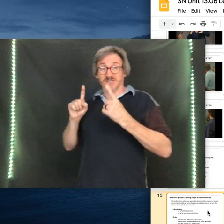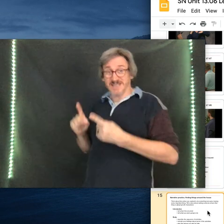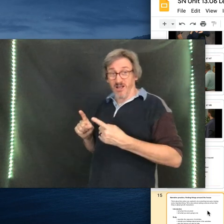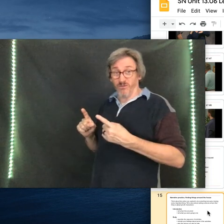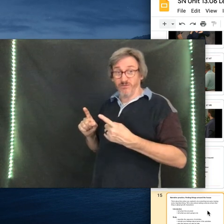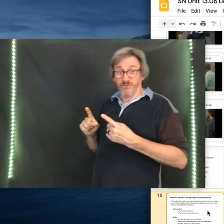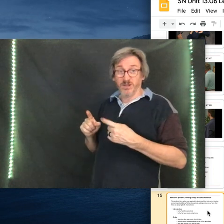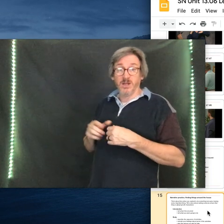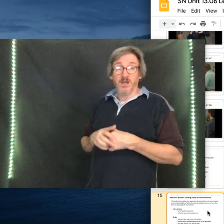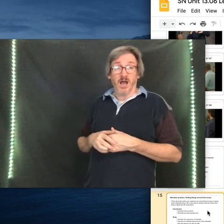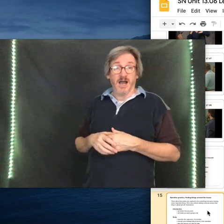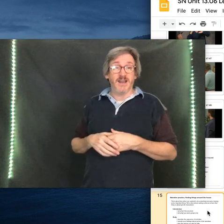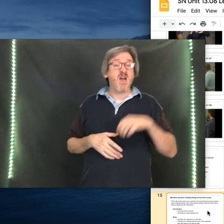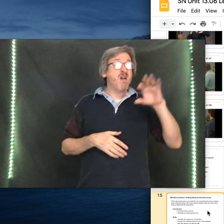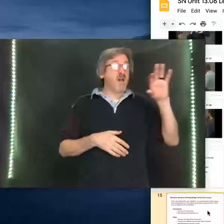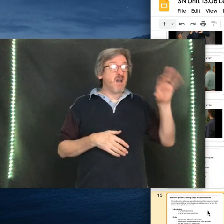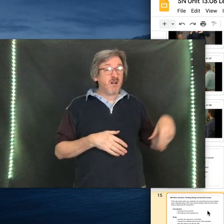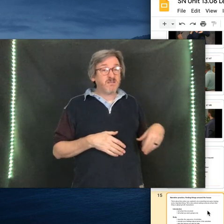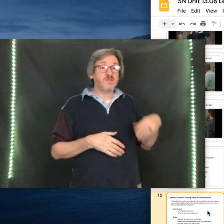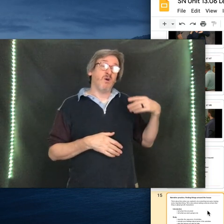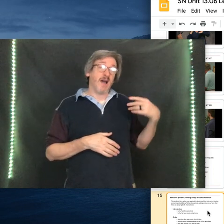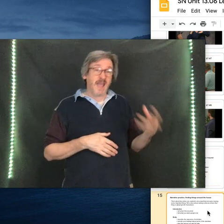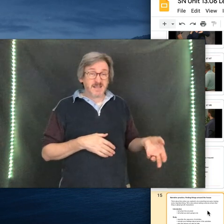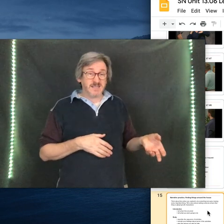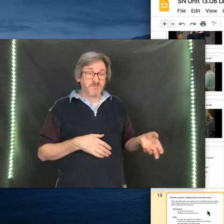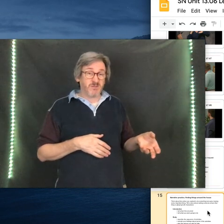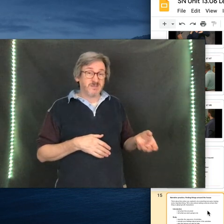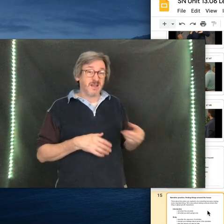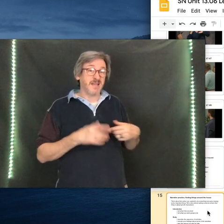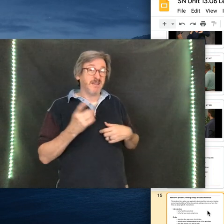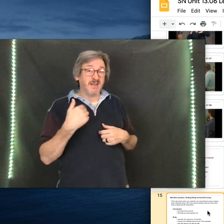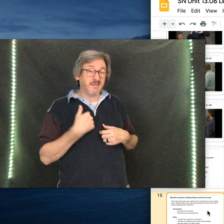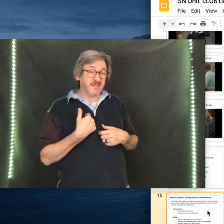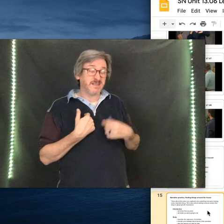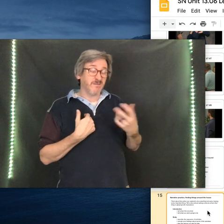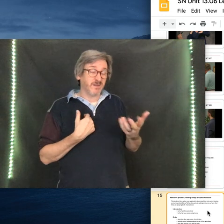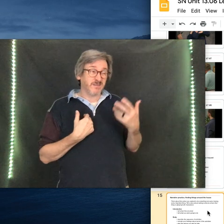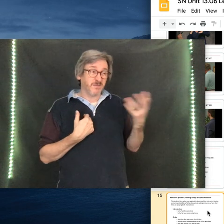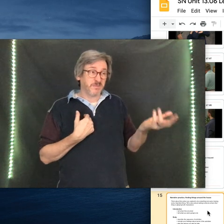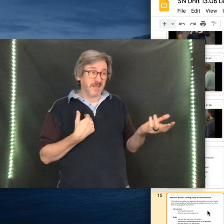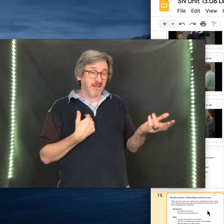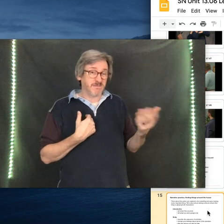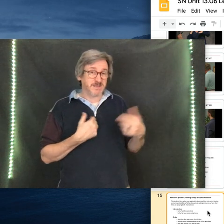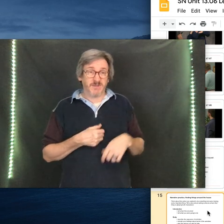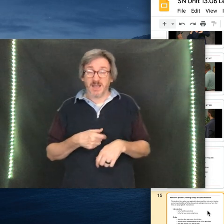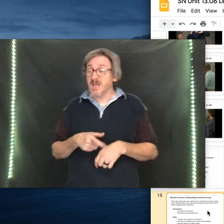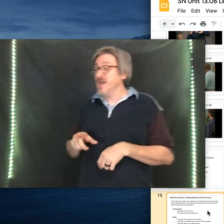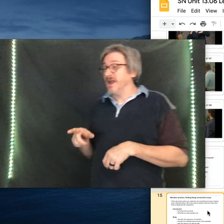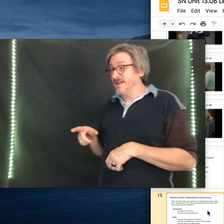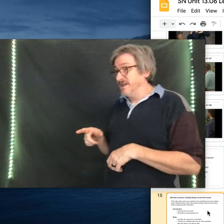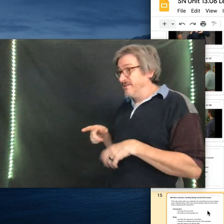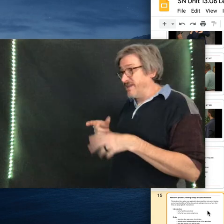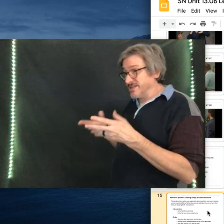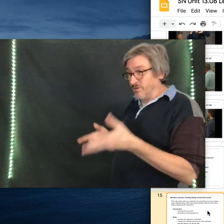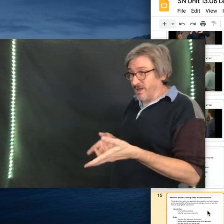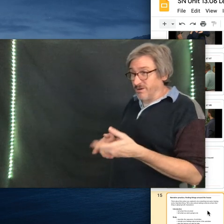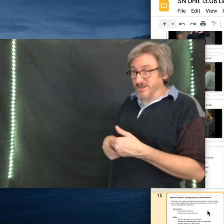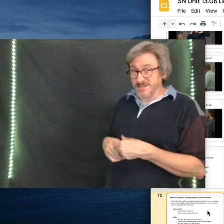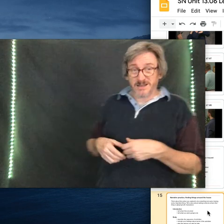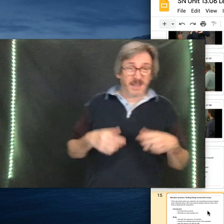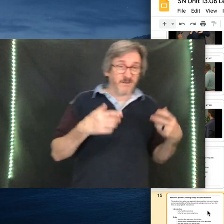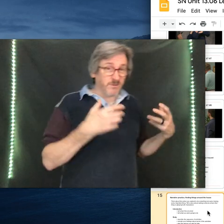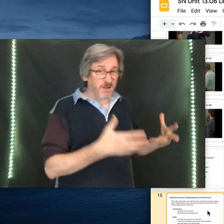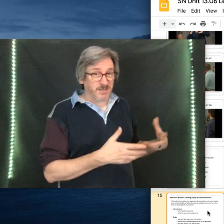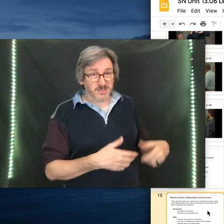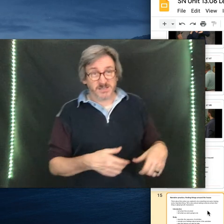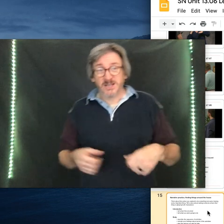with yourself on, oh, so I asked this person, I needed this, and I wanted to grab something. And they asked, okay, where is